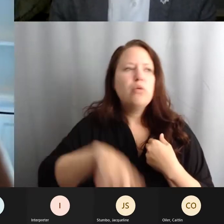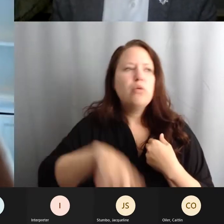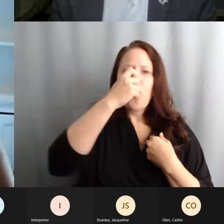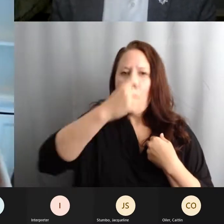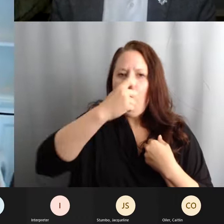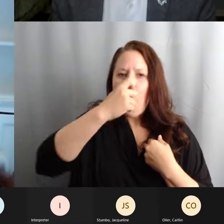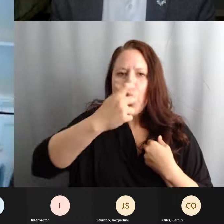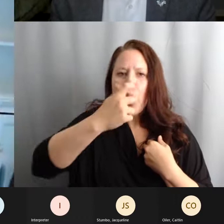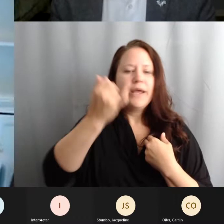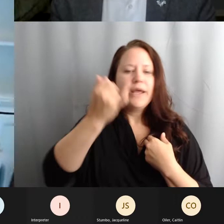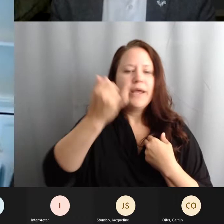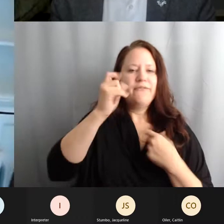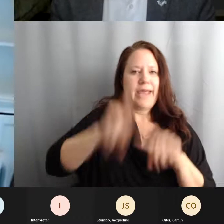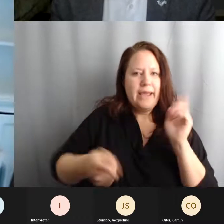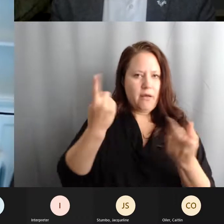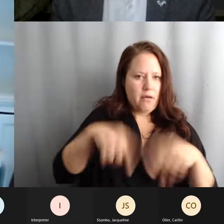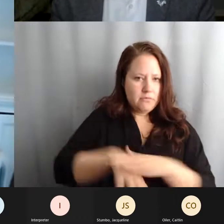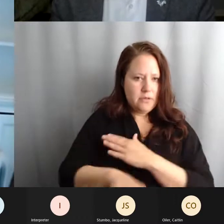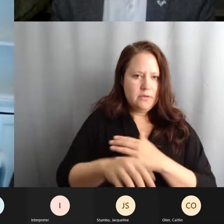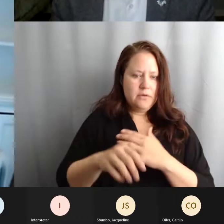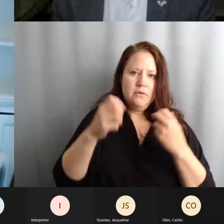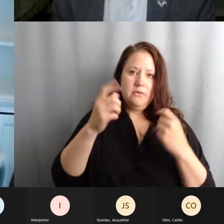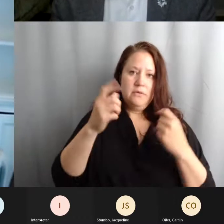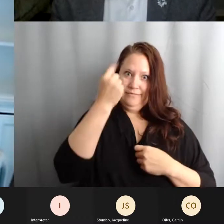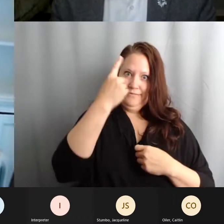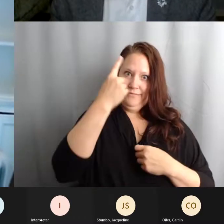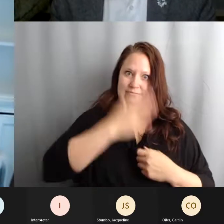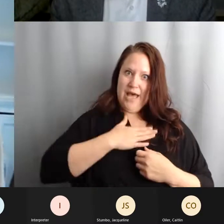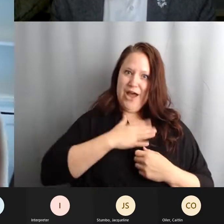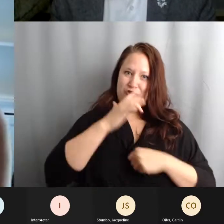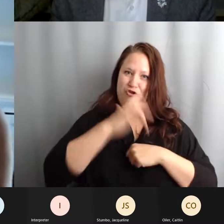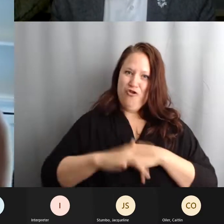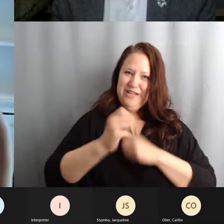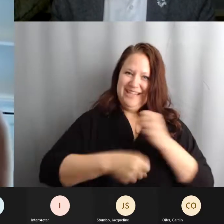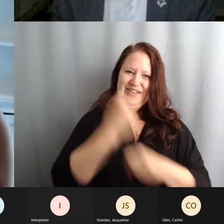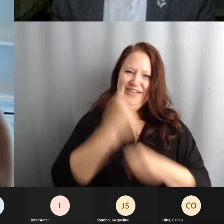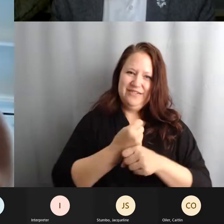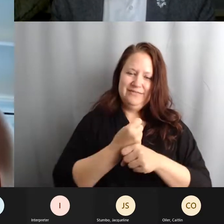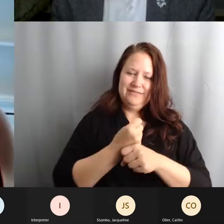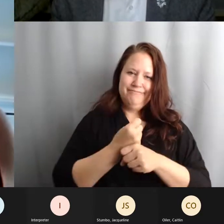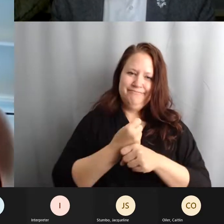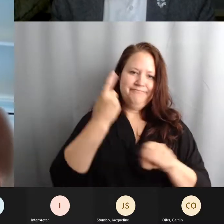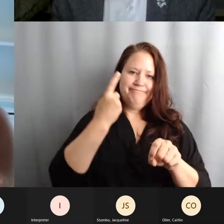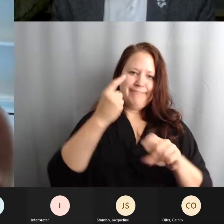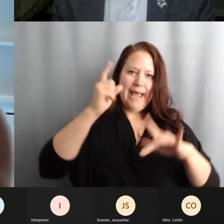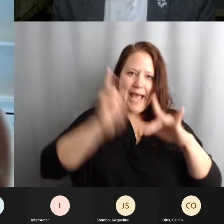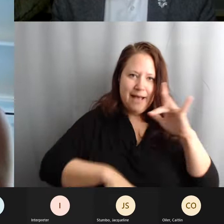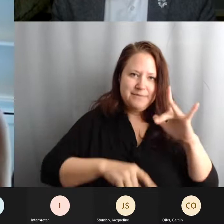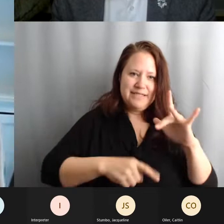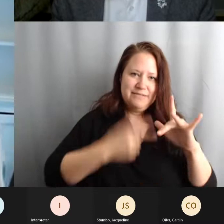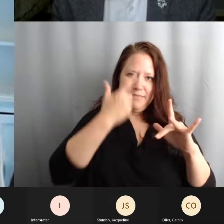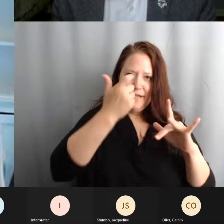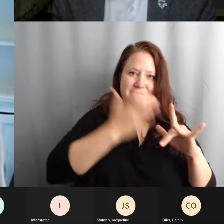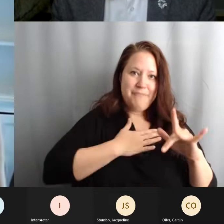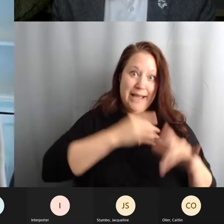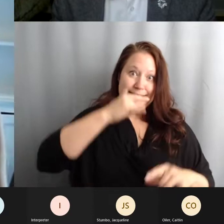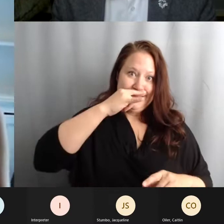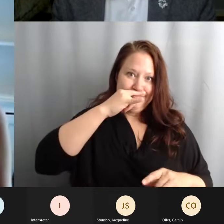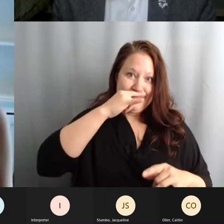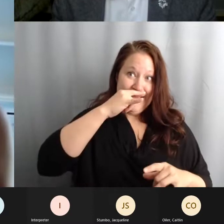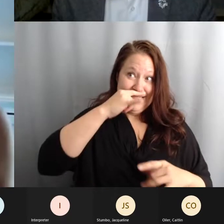of the classroom. I certainly spent a lot of my early years being out from class from my sick kids.